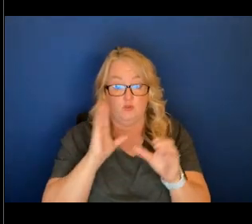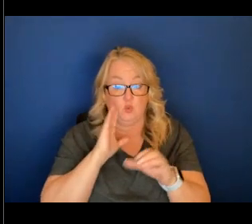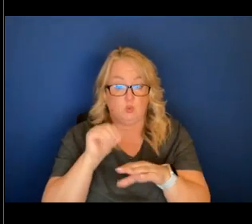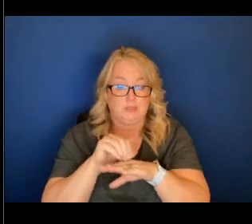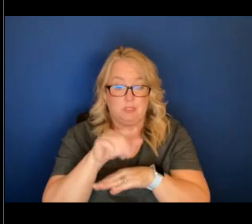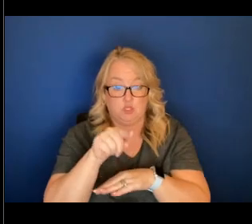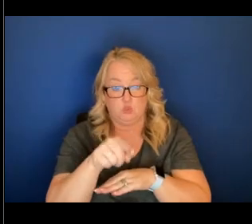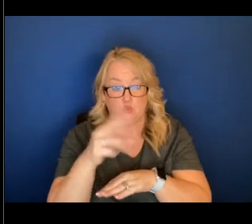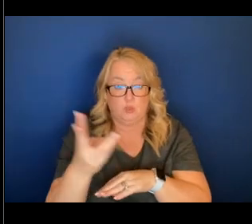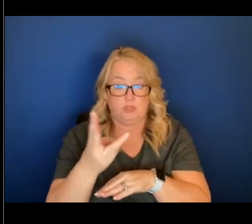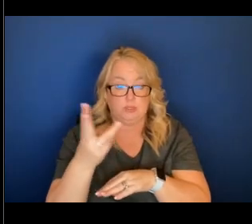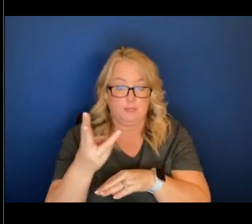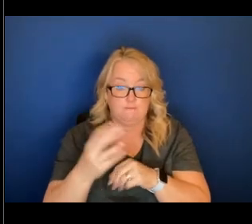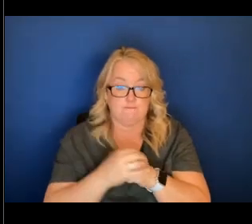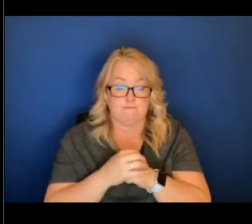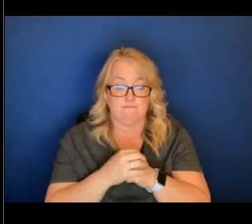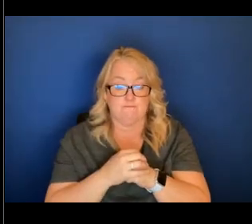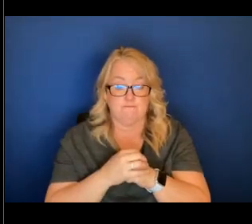on Wednesday.